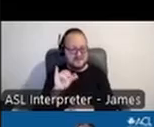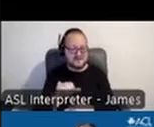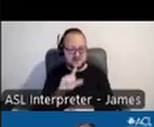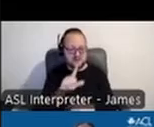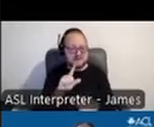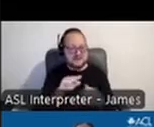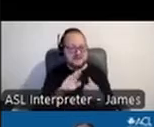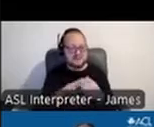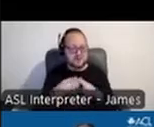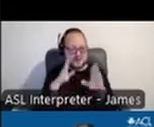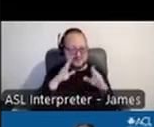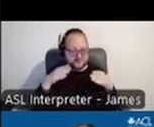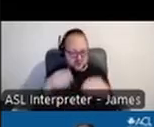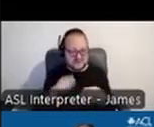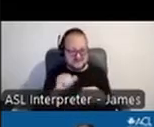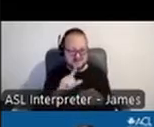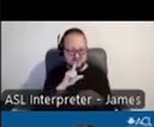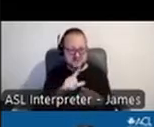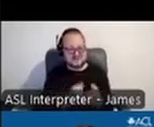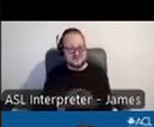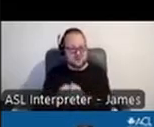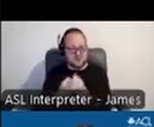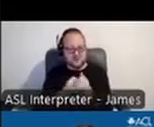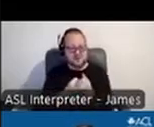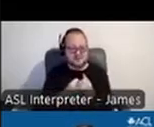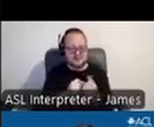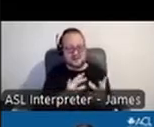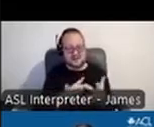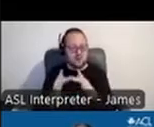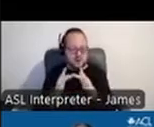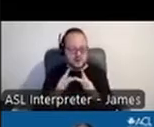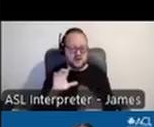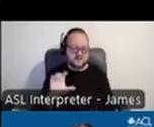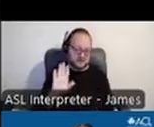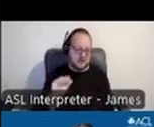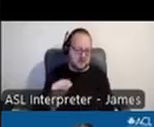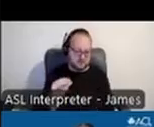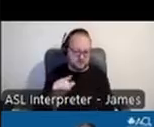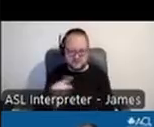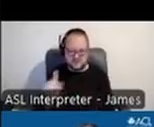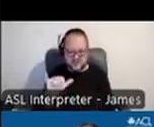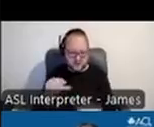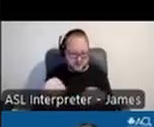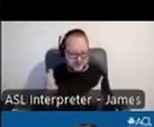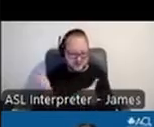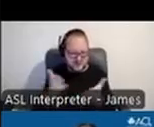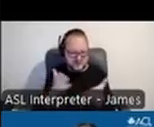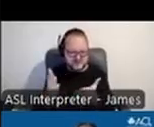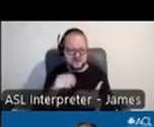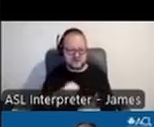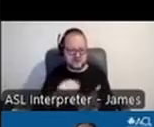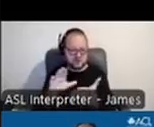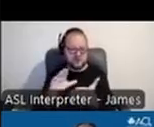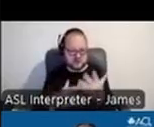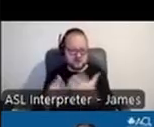organizing, supporting the network of community-based organizations that are providing services to address social needs. And